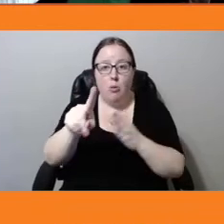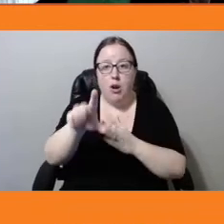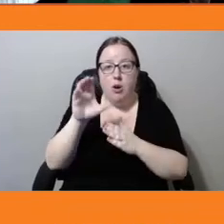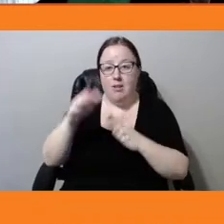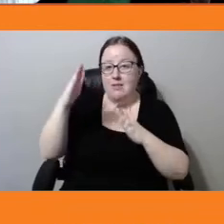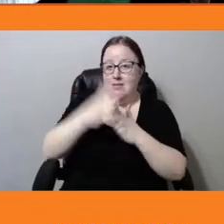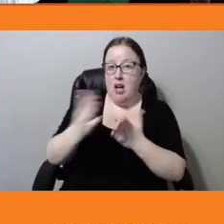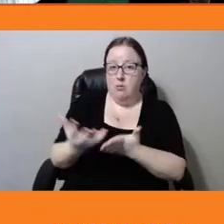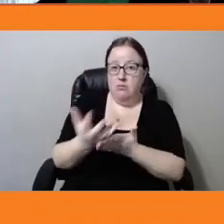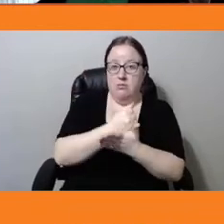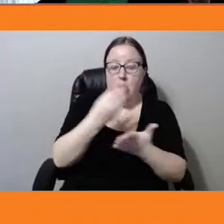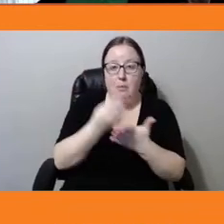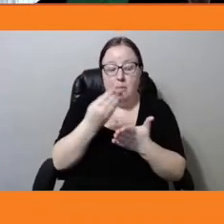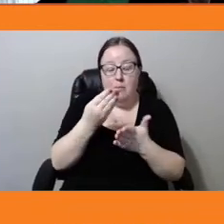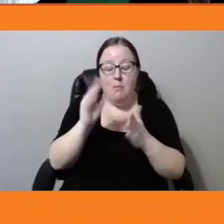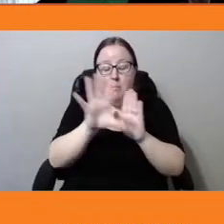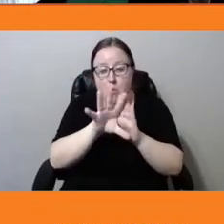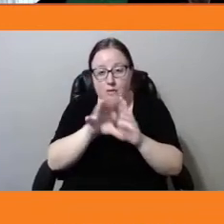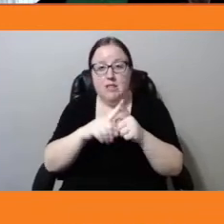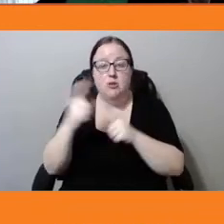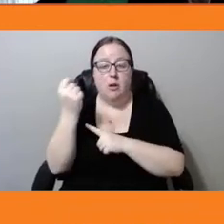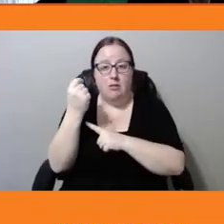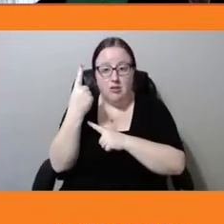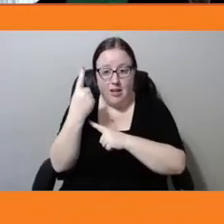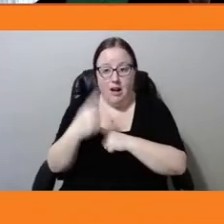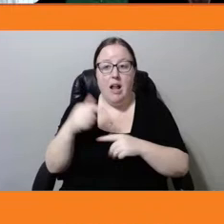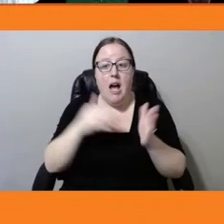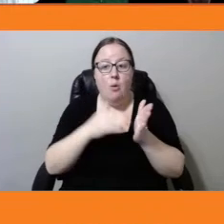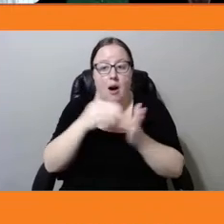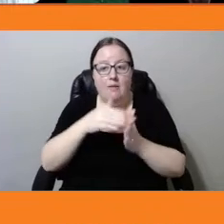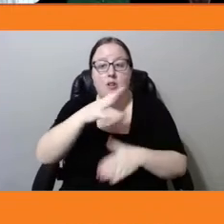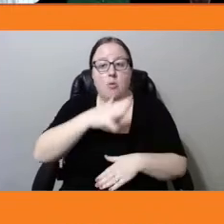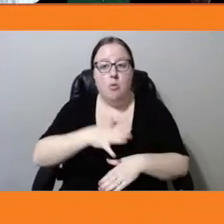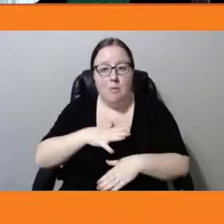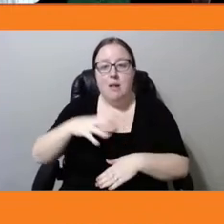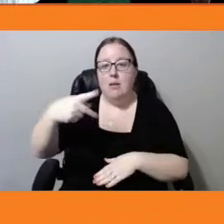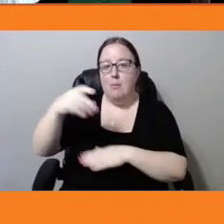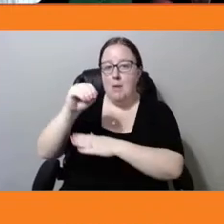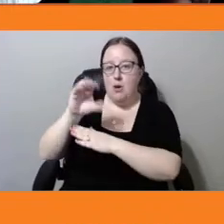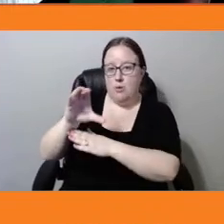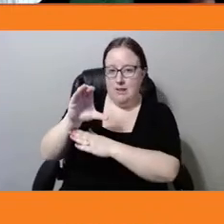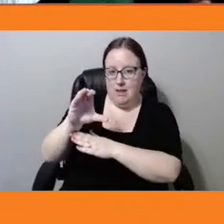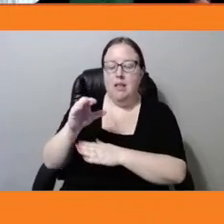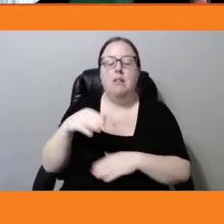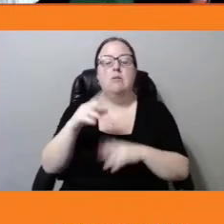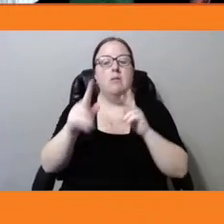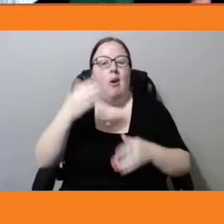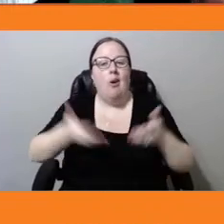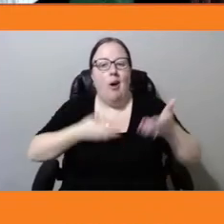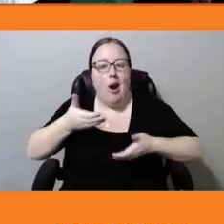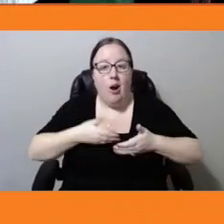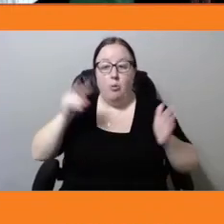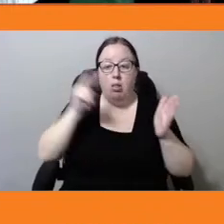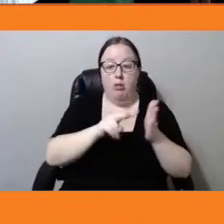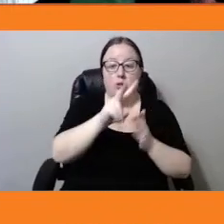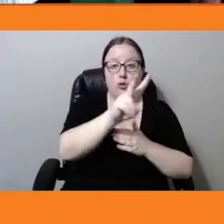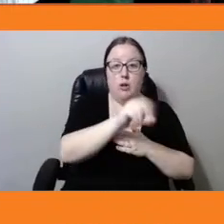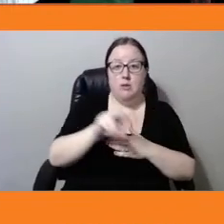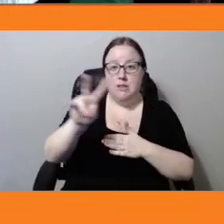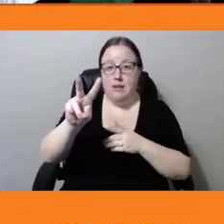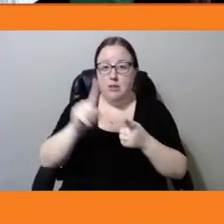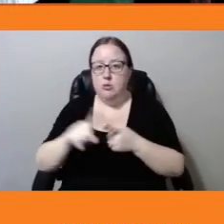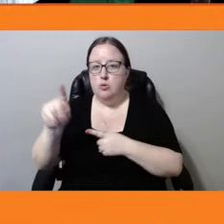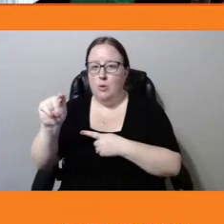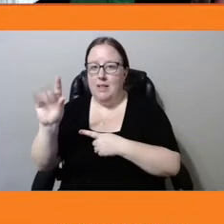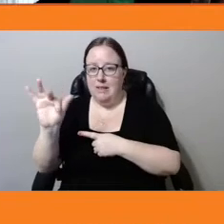grossing movies to understand how often women and people of color are hired for these films. And we've looked from 2007 to 2019. And